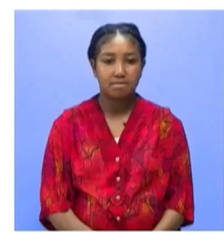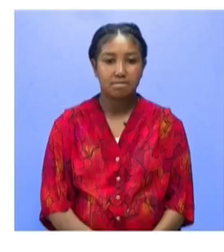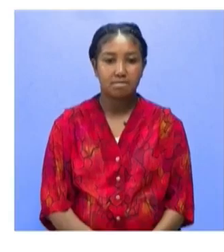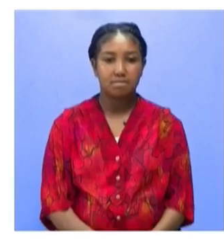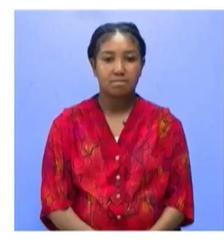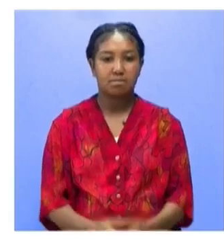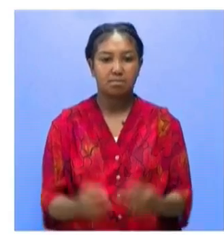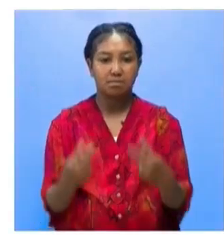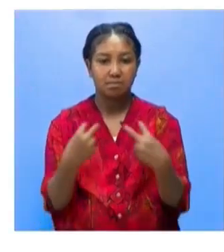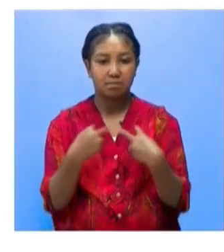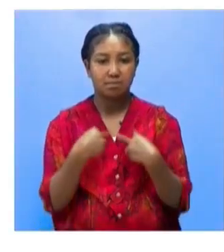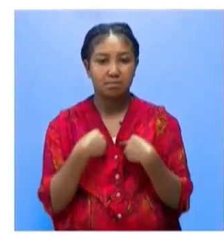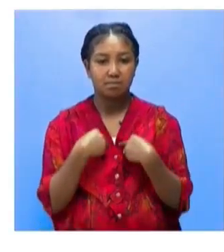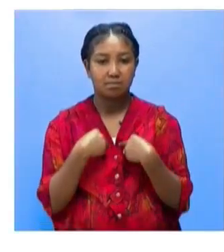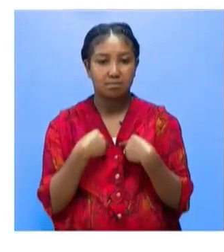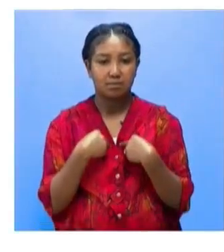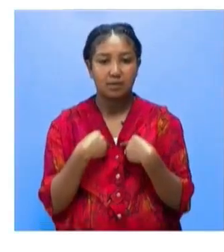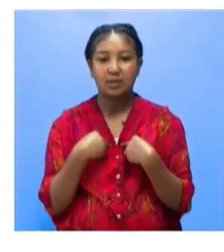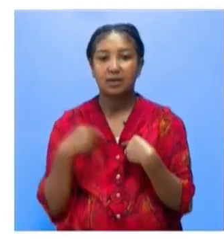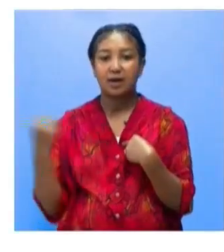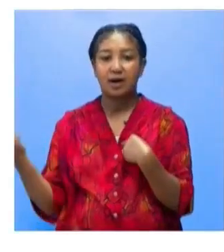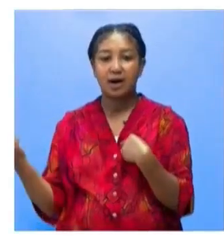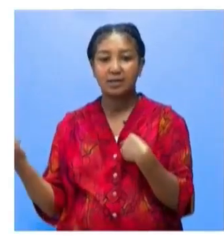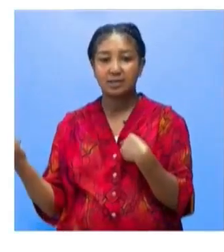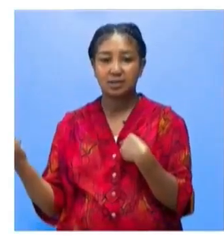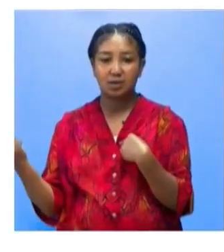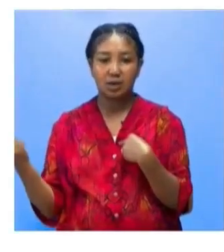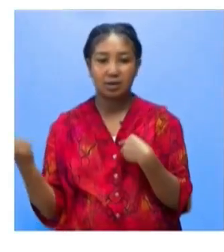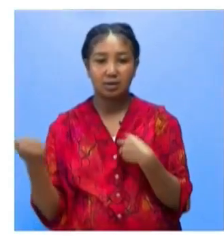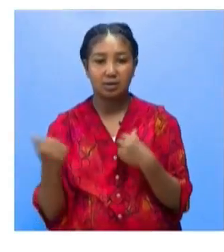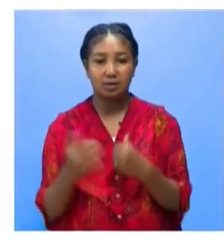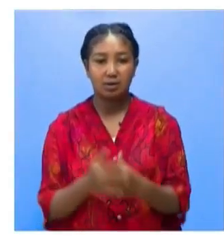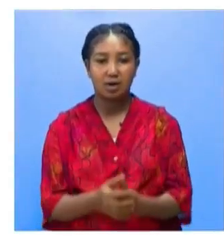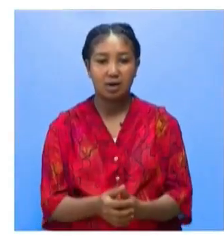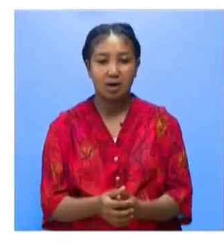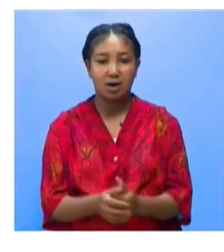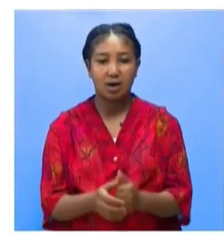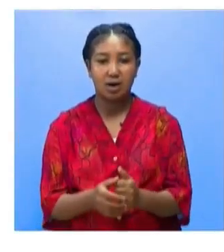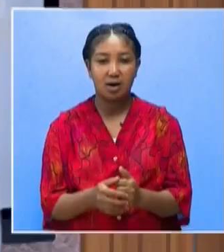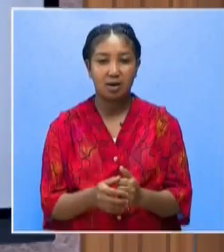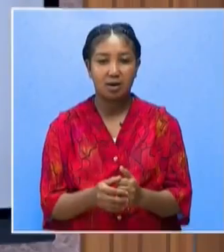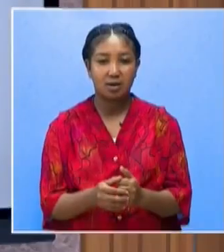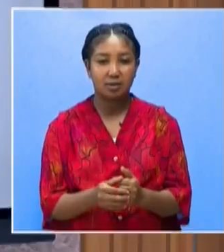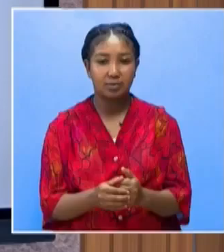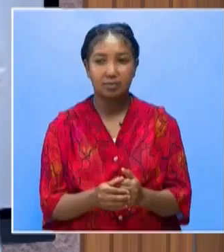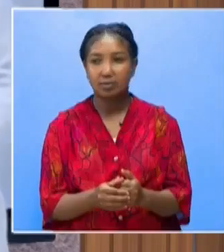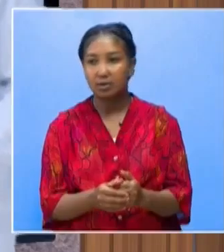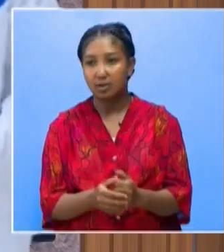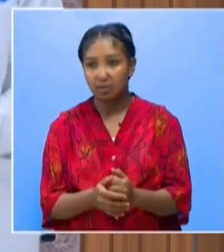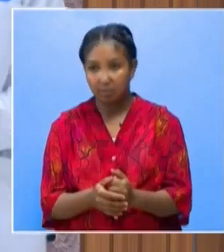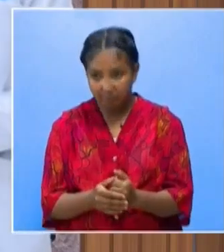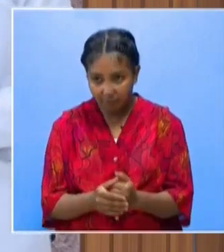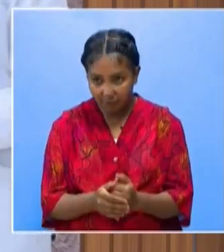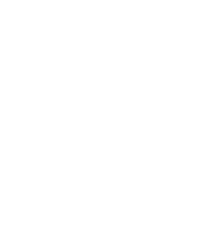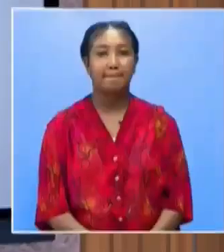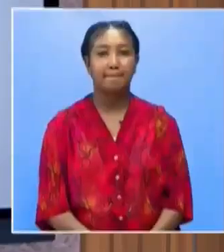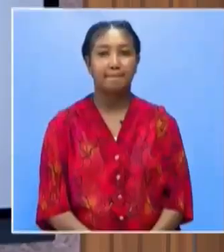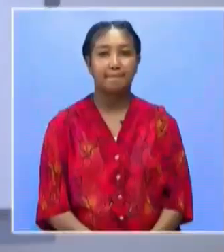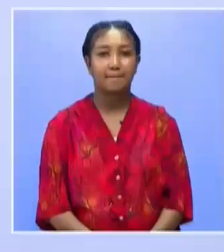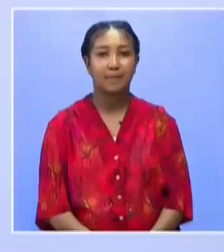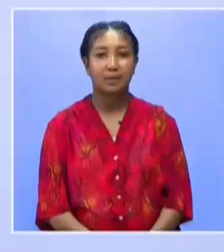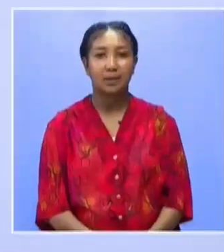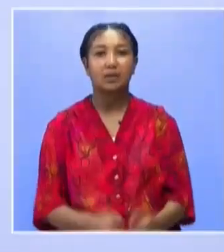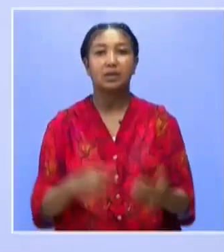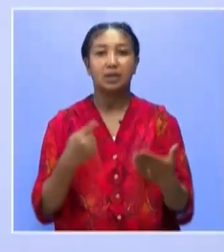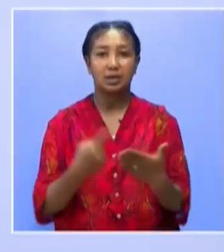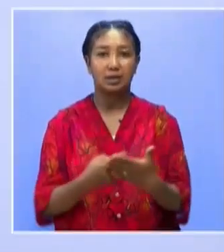you can make such kinds of sentence using such kinds of structure. Yes, it's about present perfect tense. Okay,